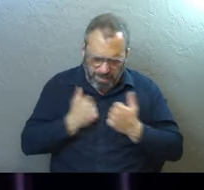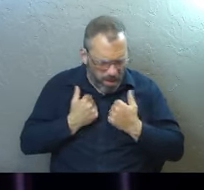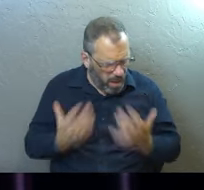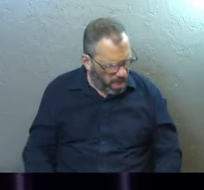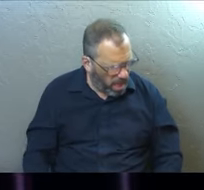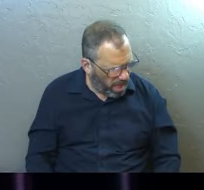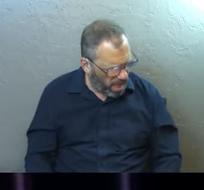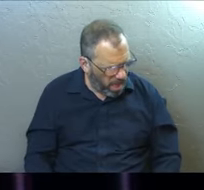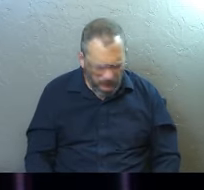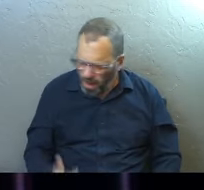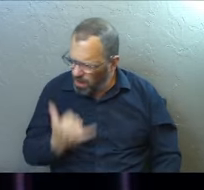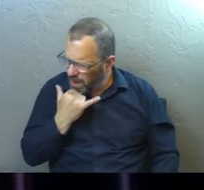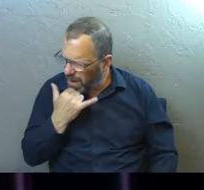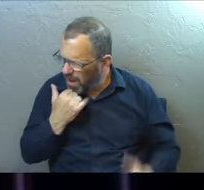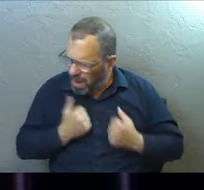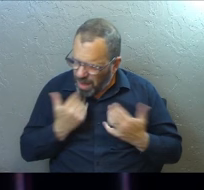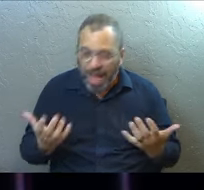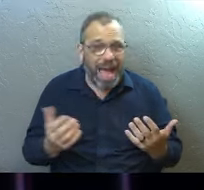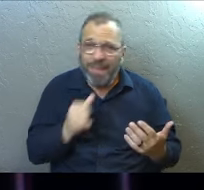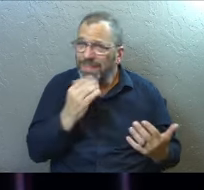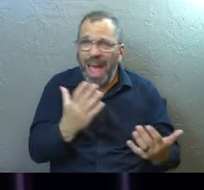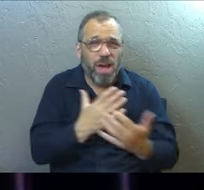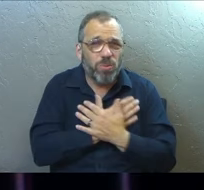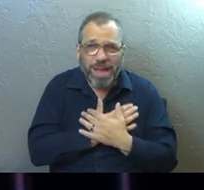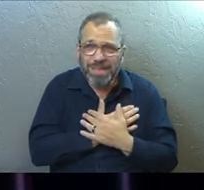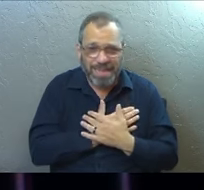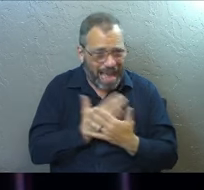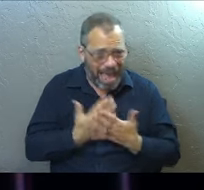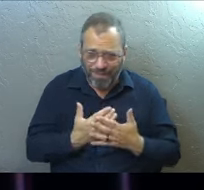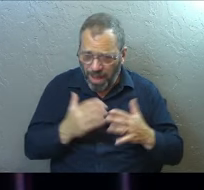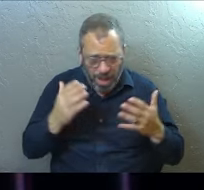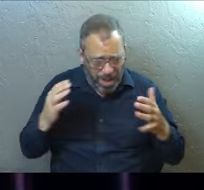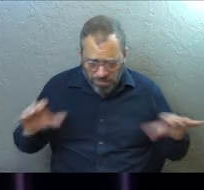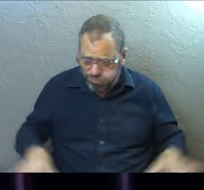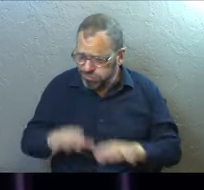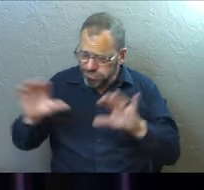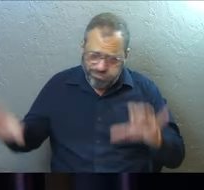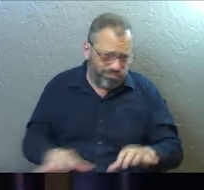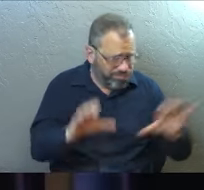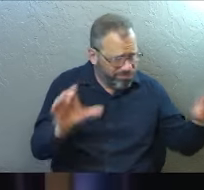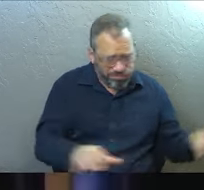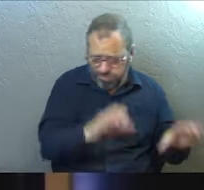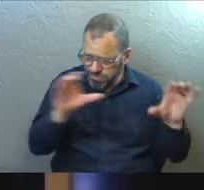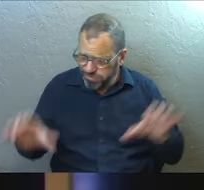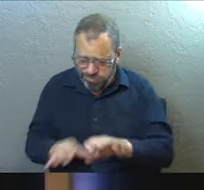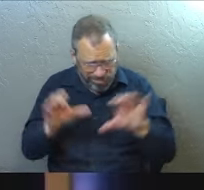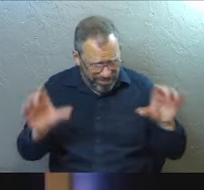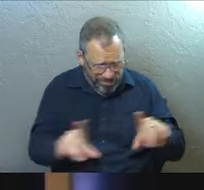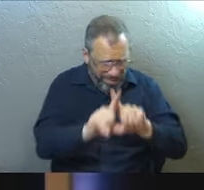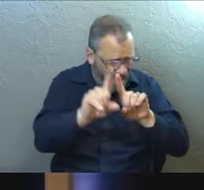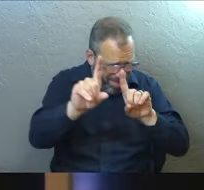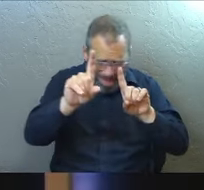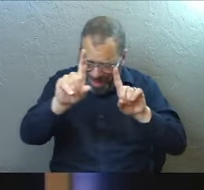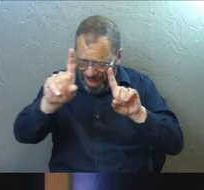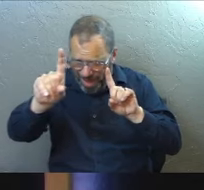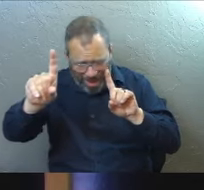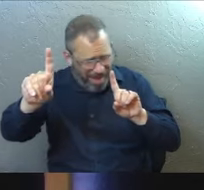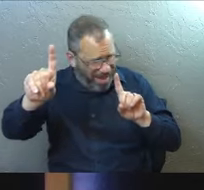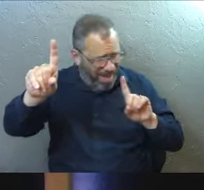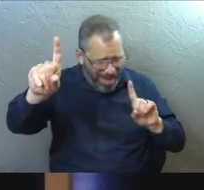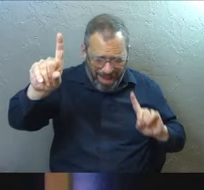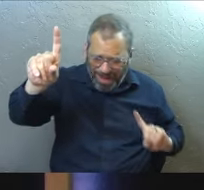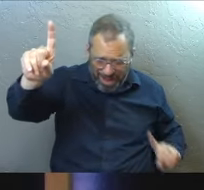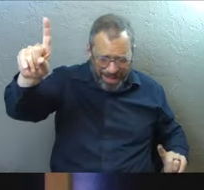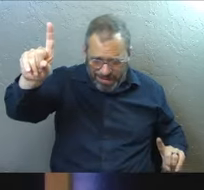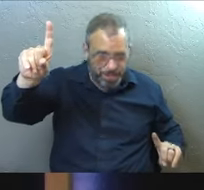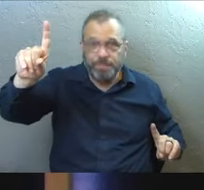tired, you know, because I haven't rested. I've not stopped. And I feel maybe distant. I feel like there's not like, like the relationship with God that week wasn't